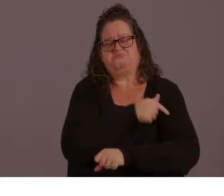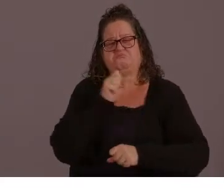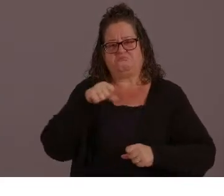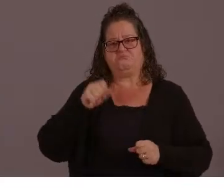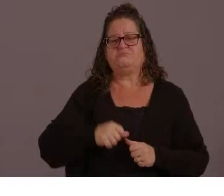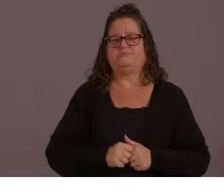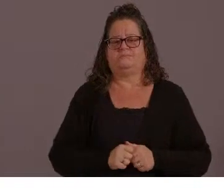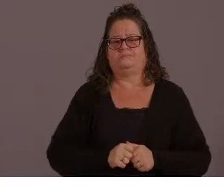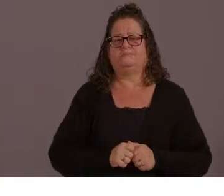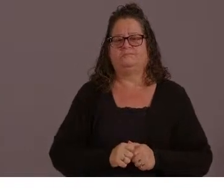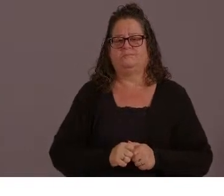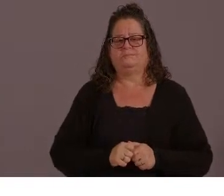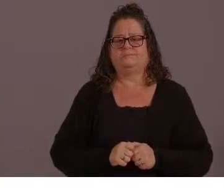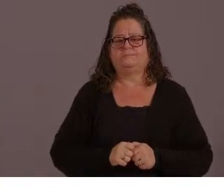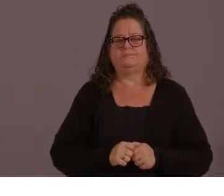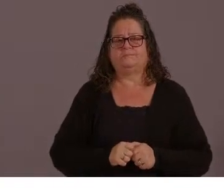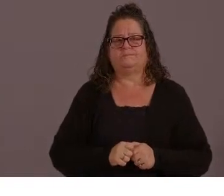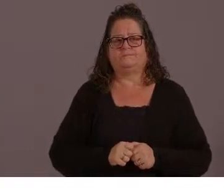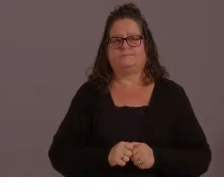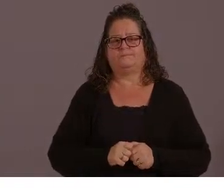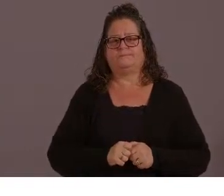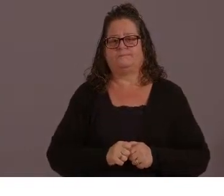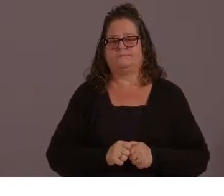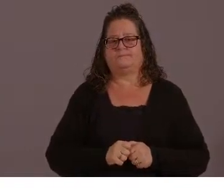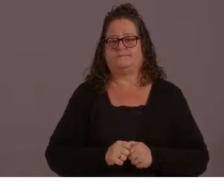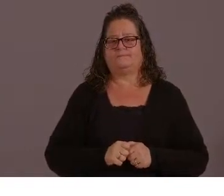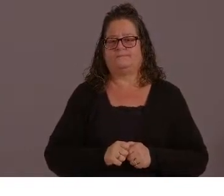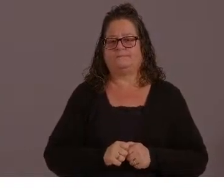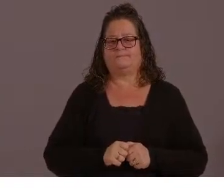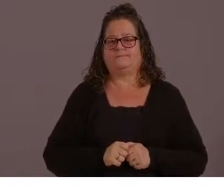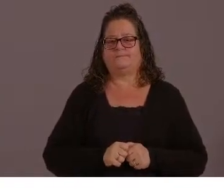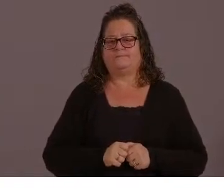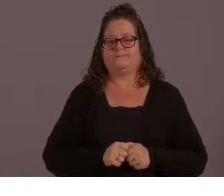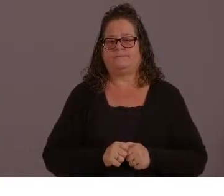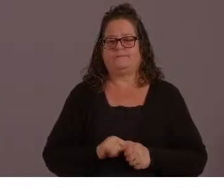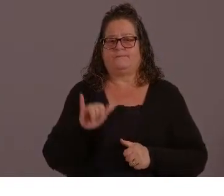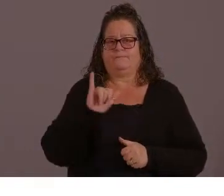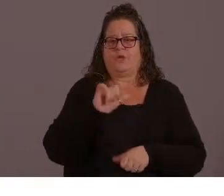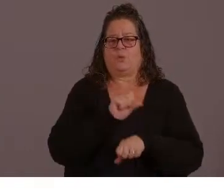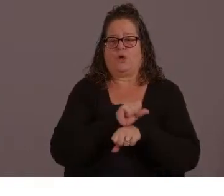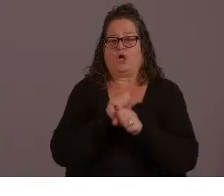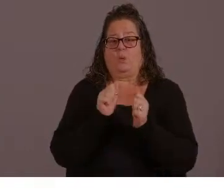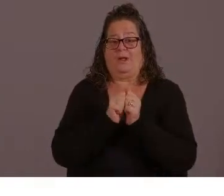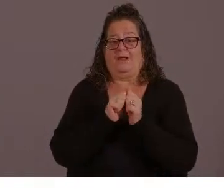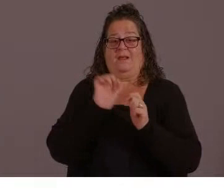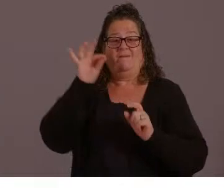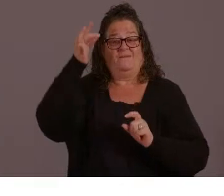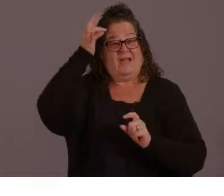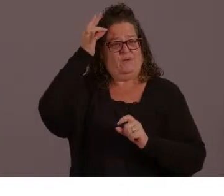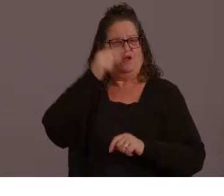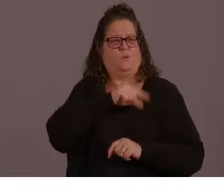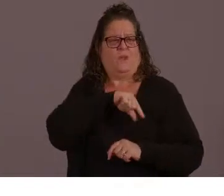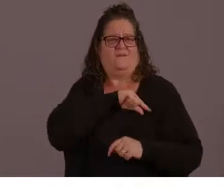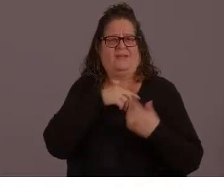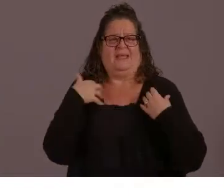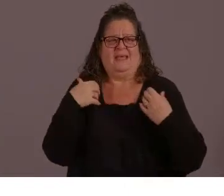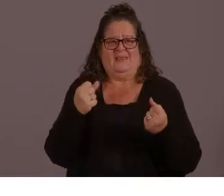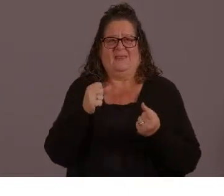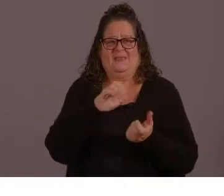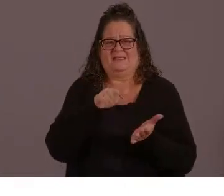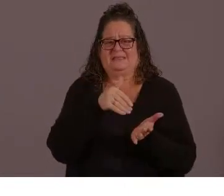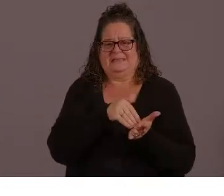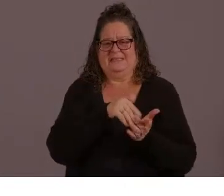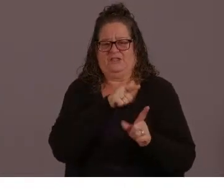We are also working with our federally qualified health centers. They have been onboarded and are receiving a